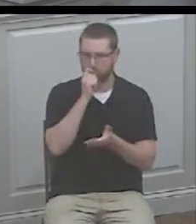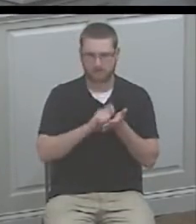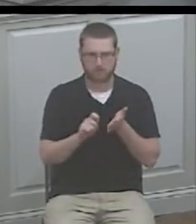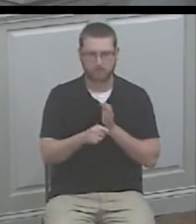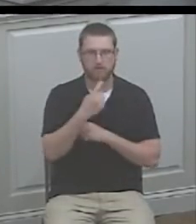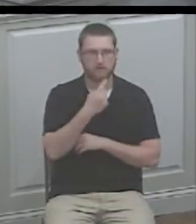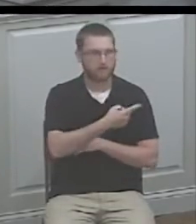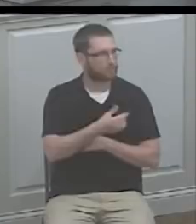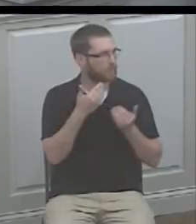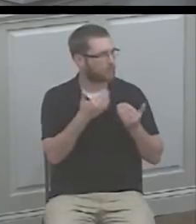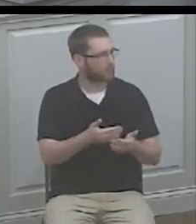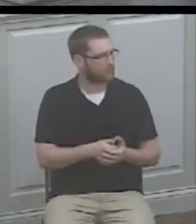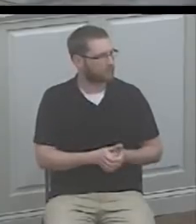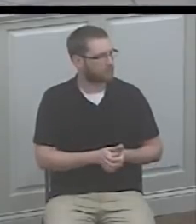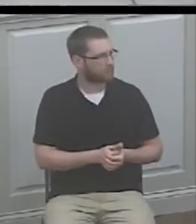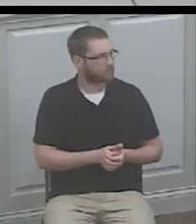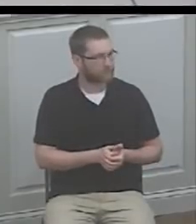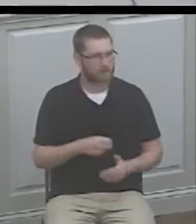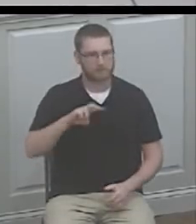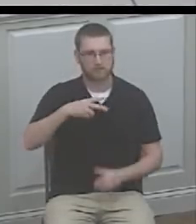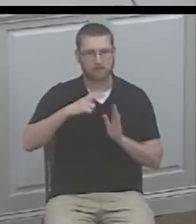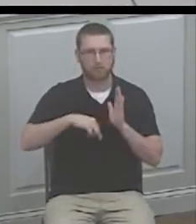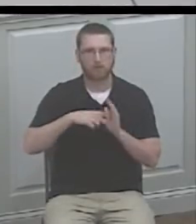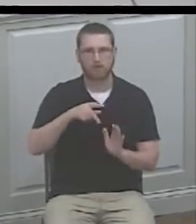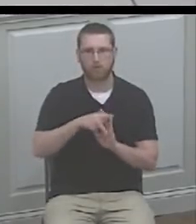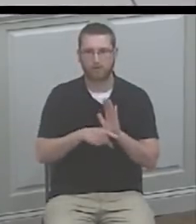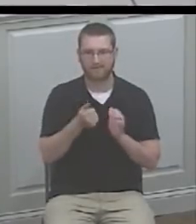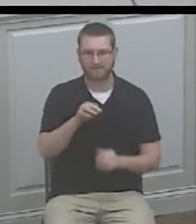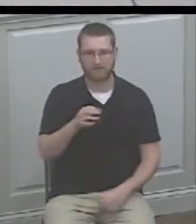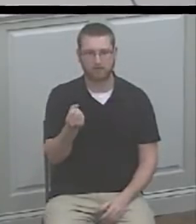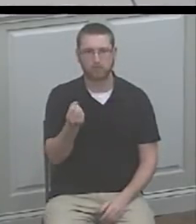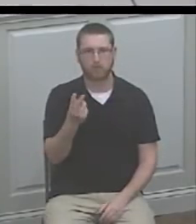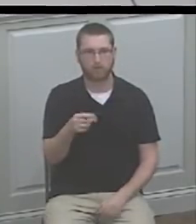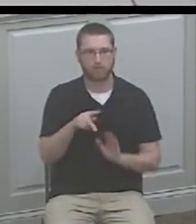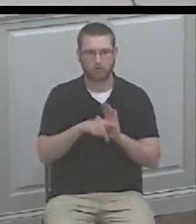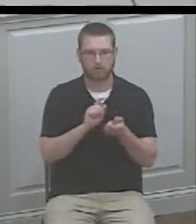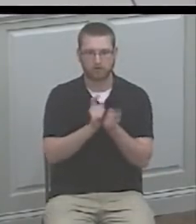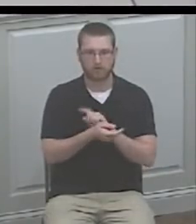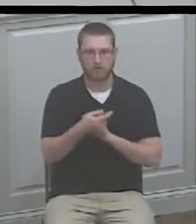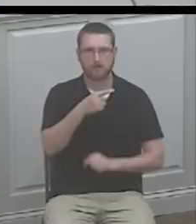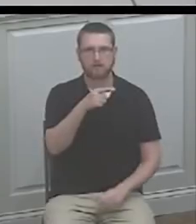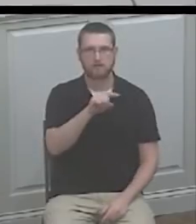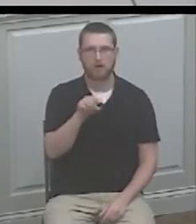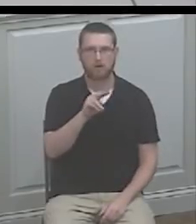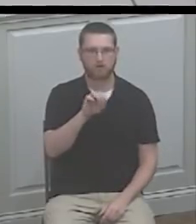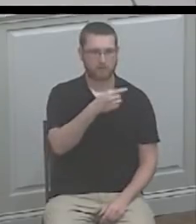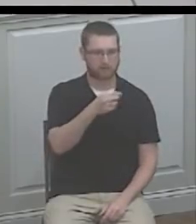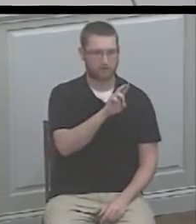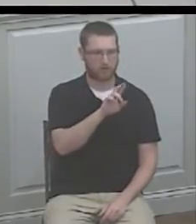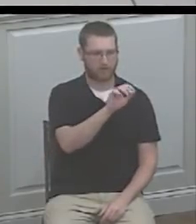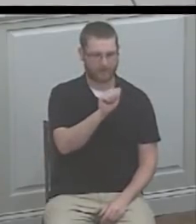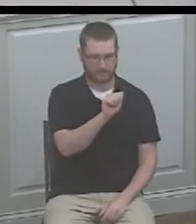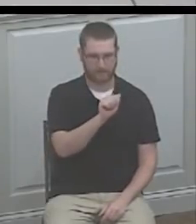okay. Go right ahead, Madam Clerk. The second reading of Ordinance 1912, an ordinance changing the zone from GRA